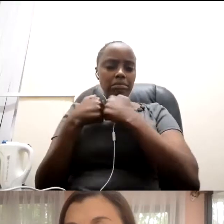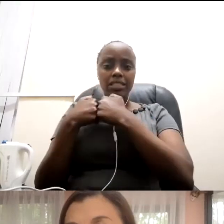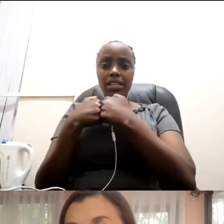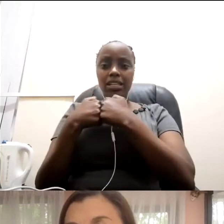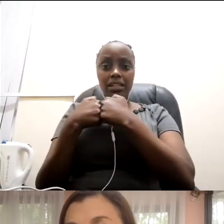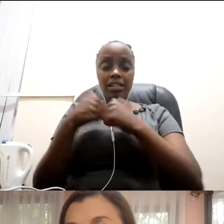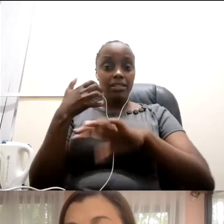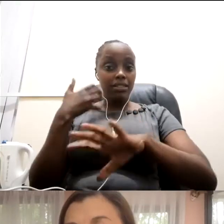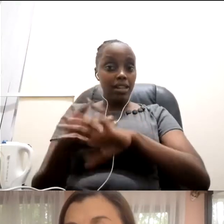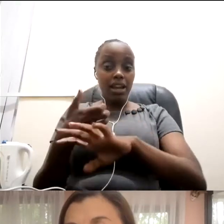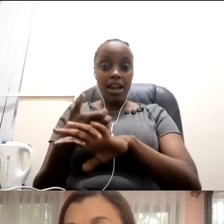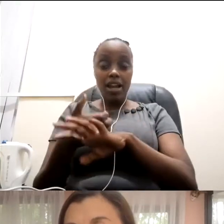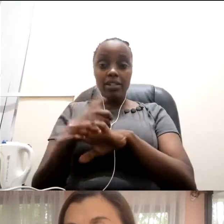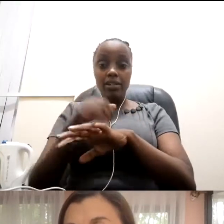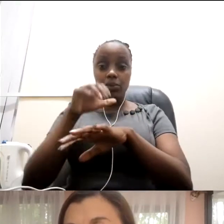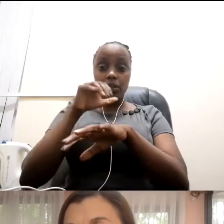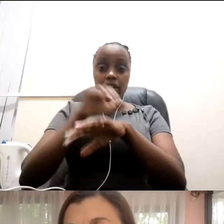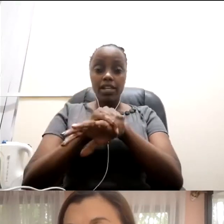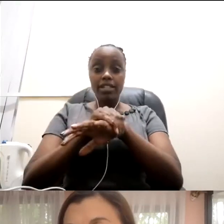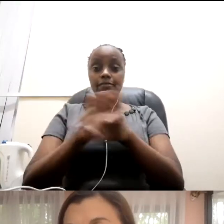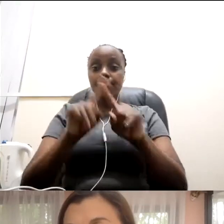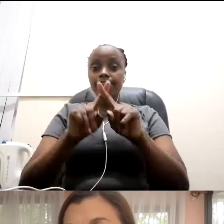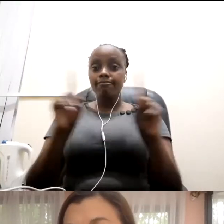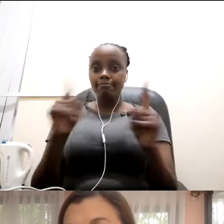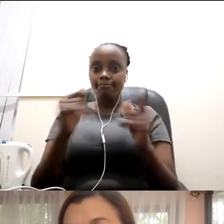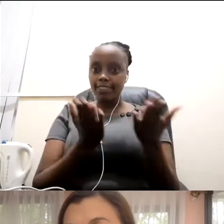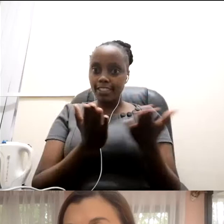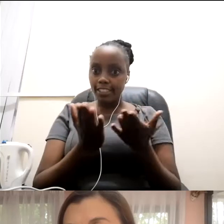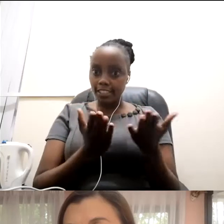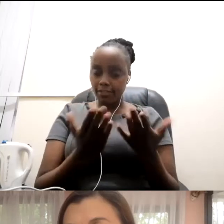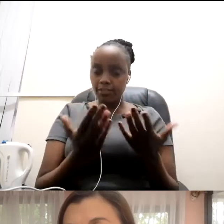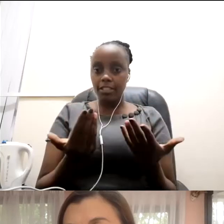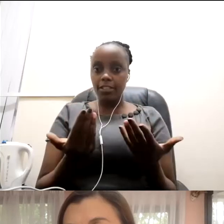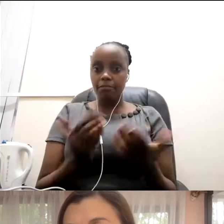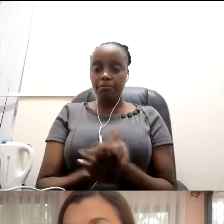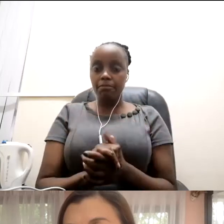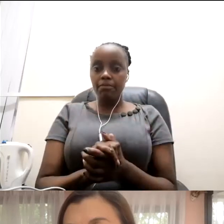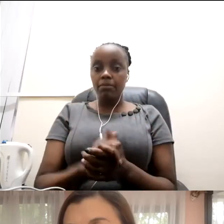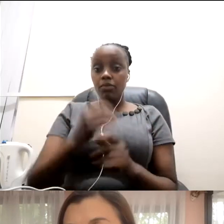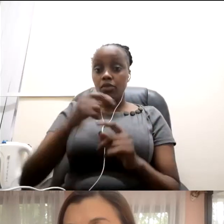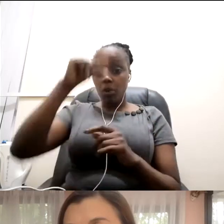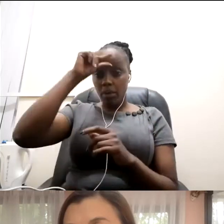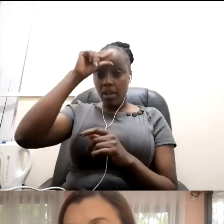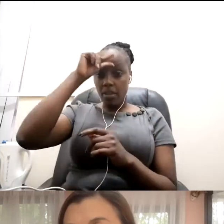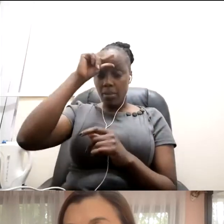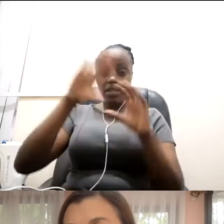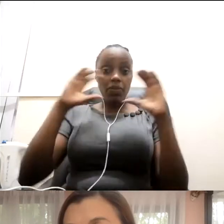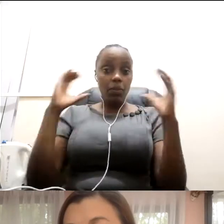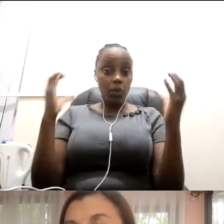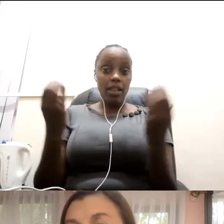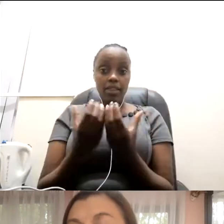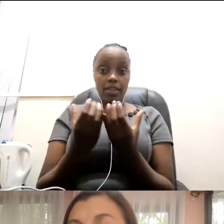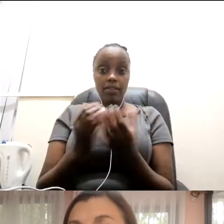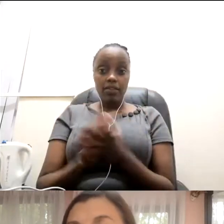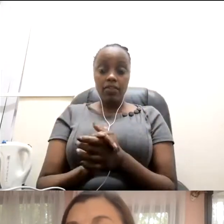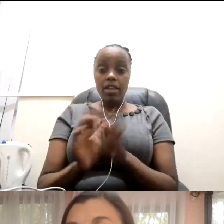to obtain different services from governments around the world. So the